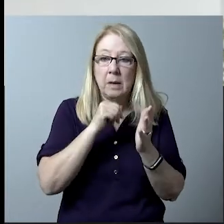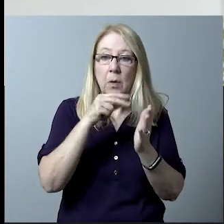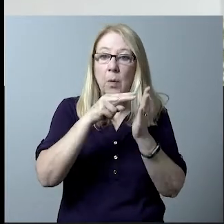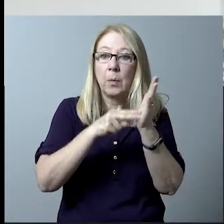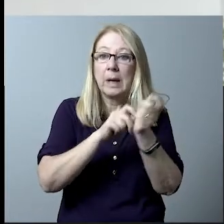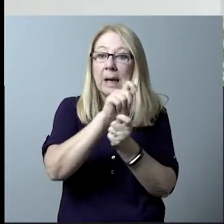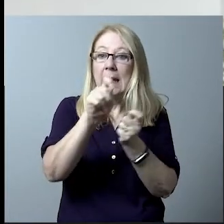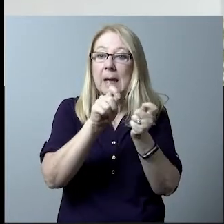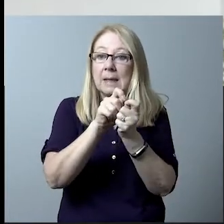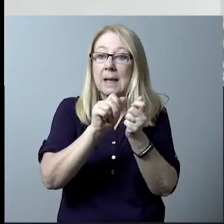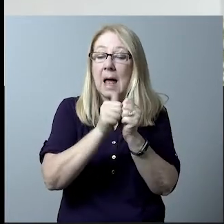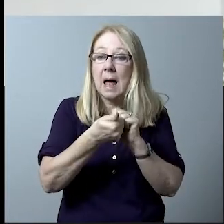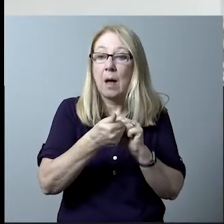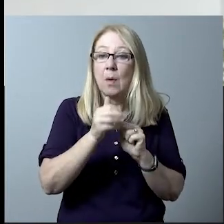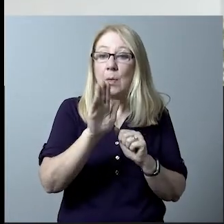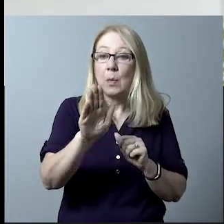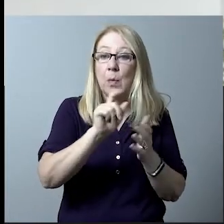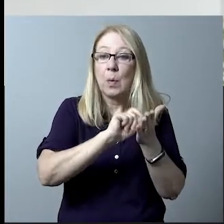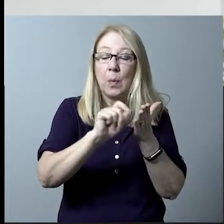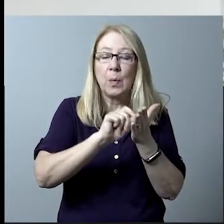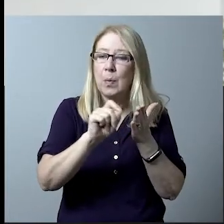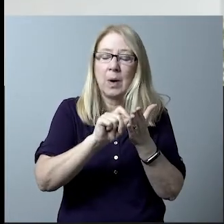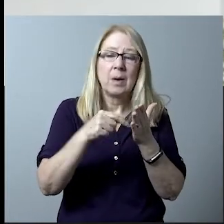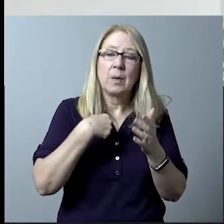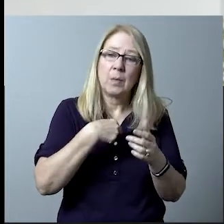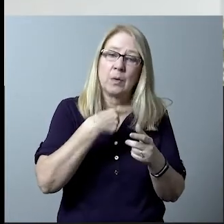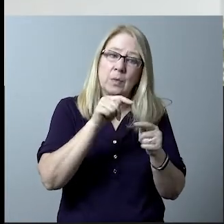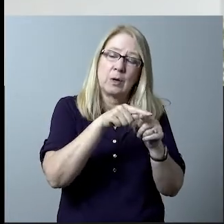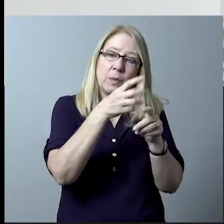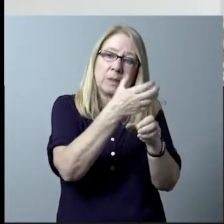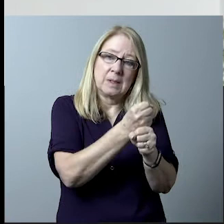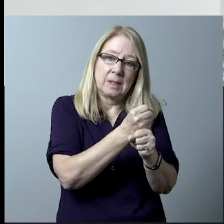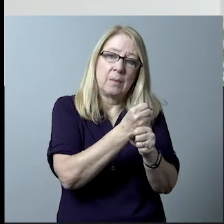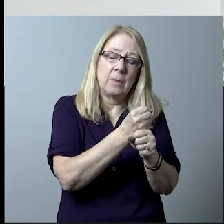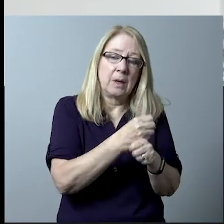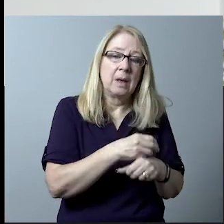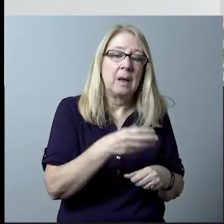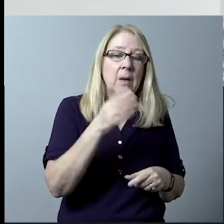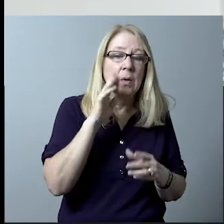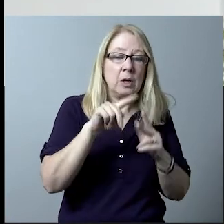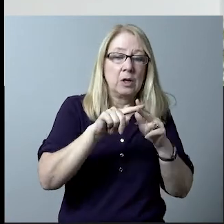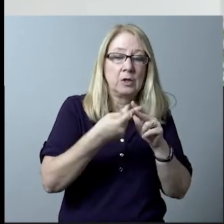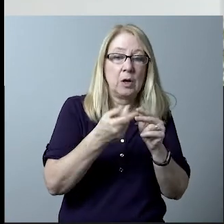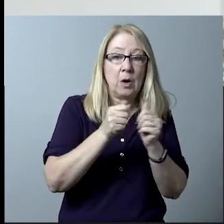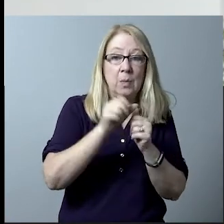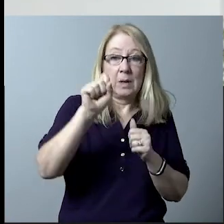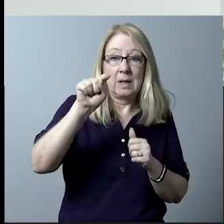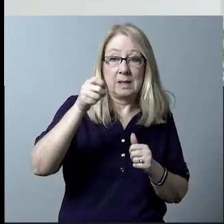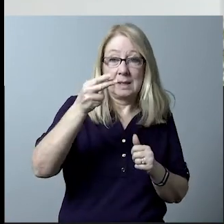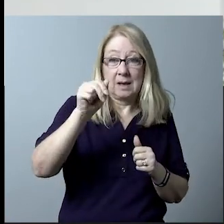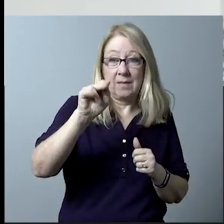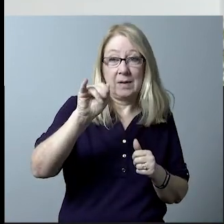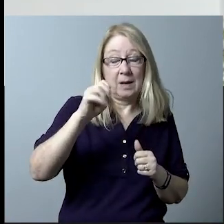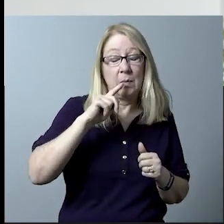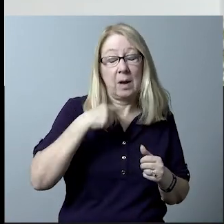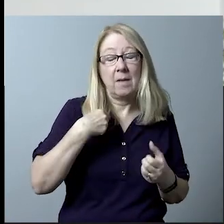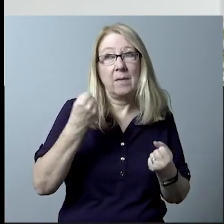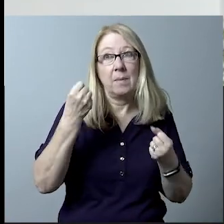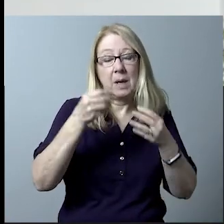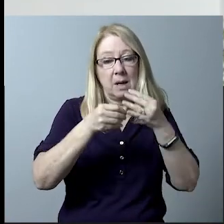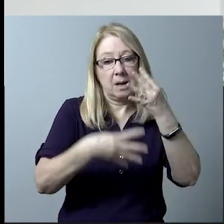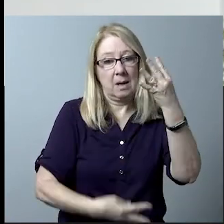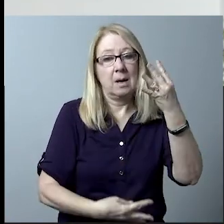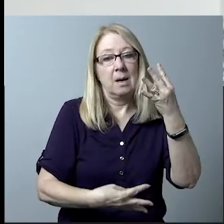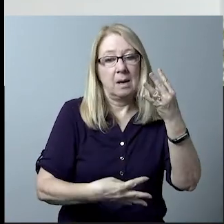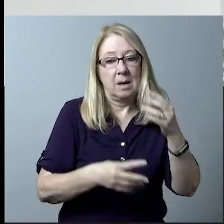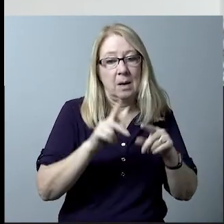don't read your question exactly as it's written, hopefully we'll capture the theme for you there. So we're going to start out with Stephanie. So Stephanie has promised lots of health-related